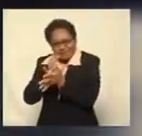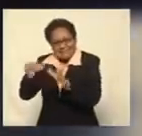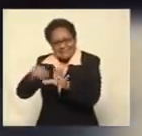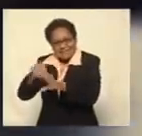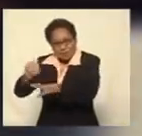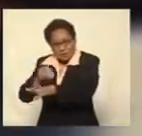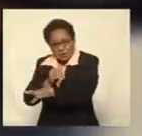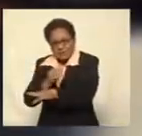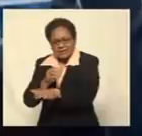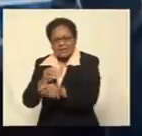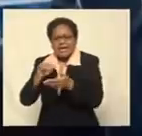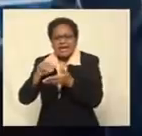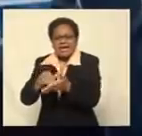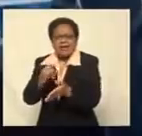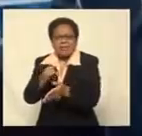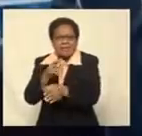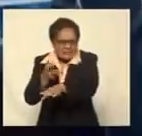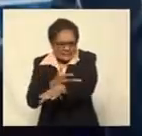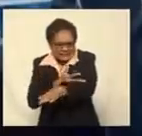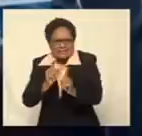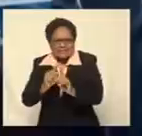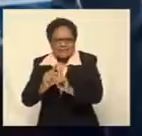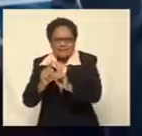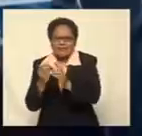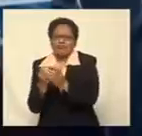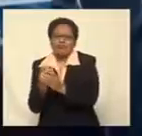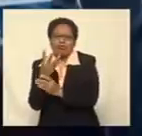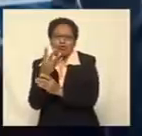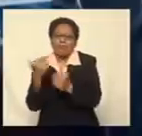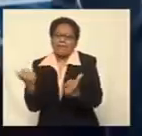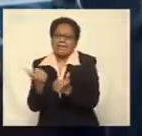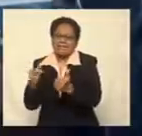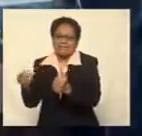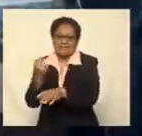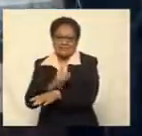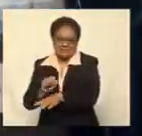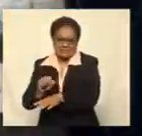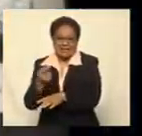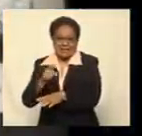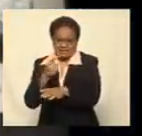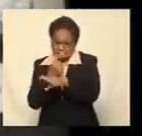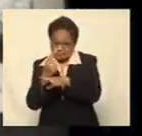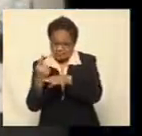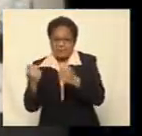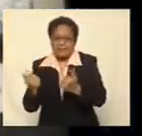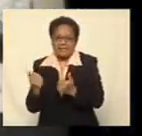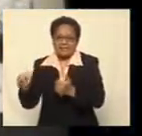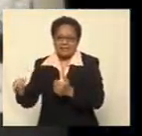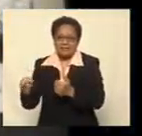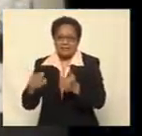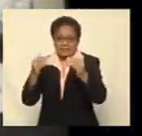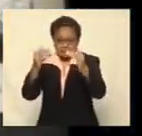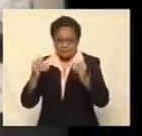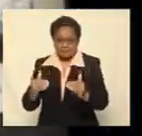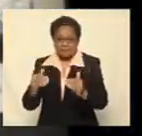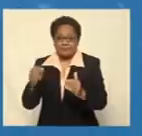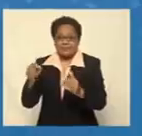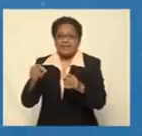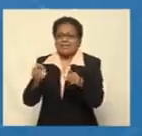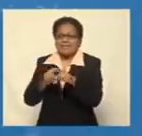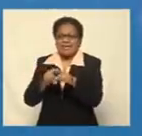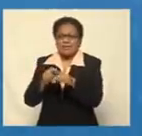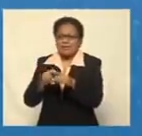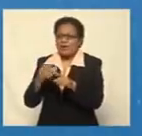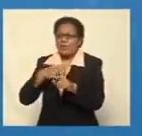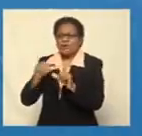for these starfish. We're looking into the preservation and restoration of the mangrove forests, which Benga Lagoon as well